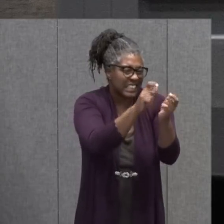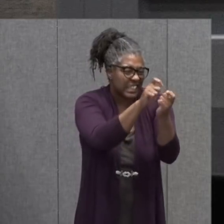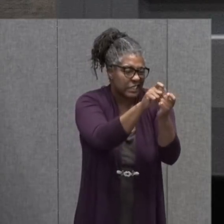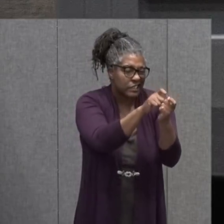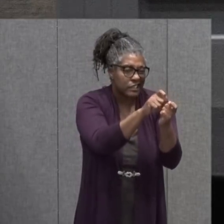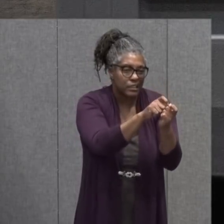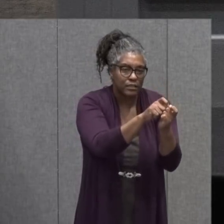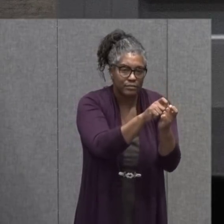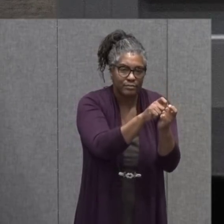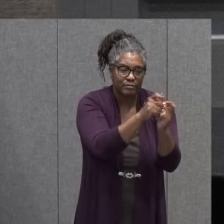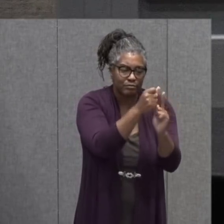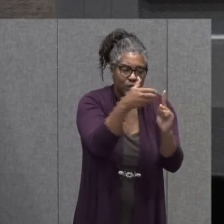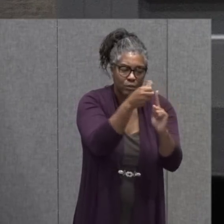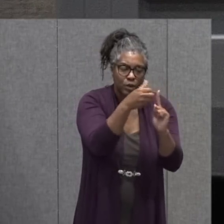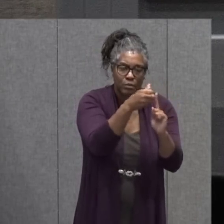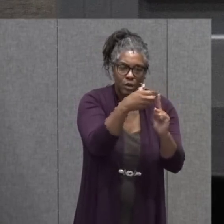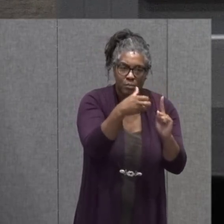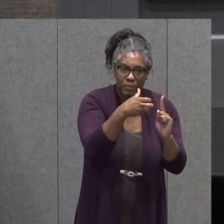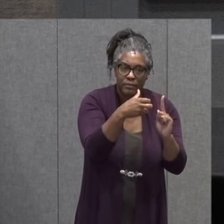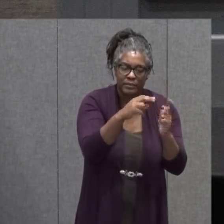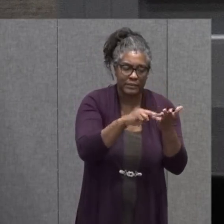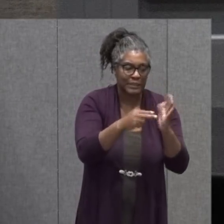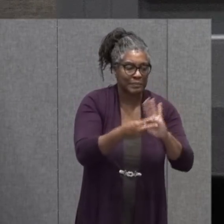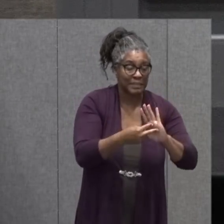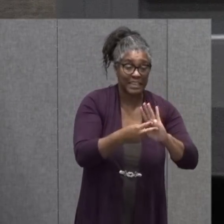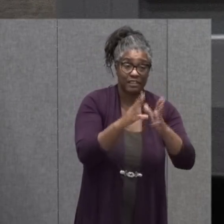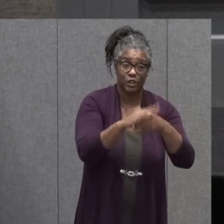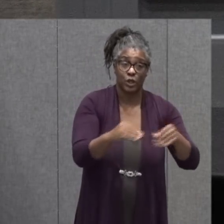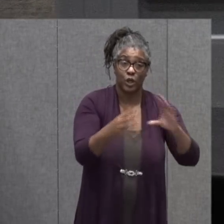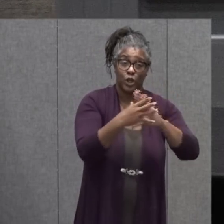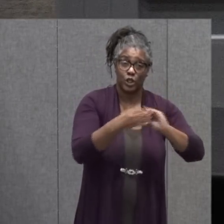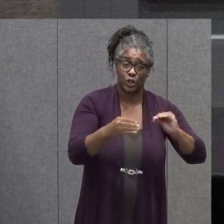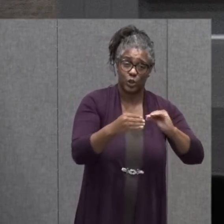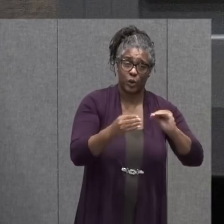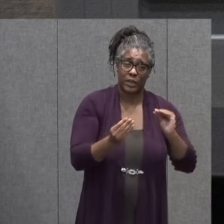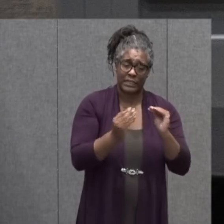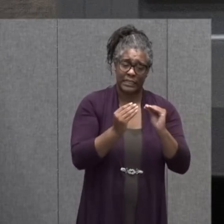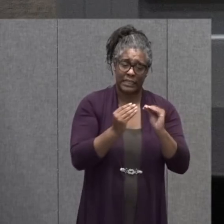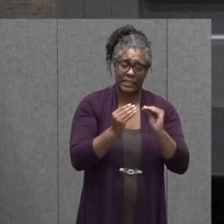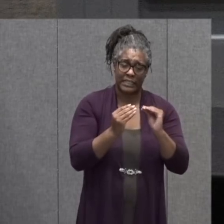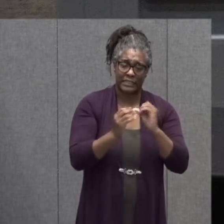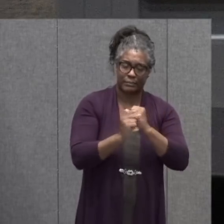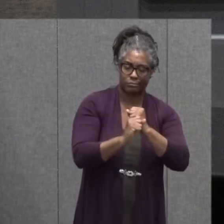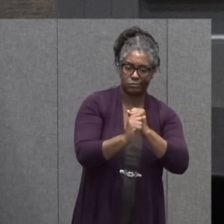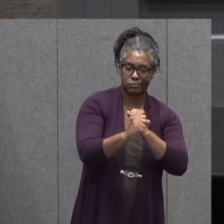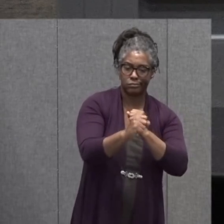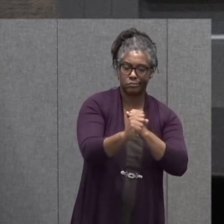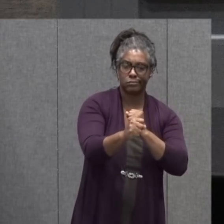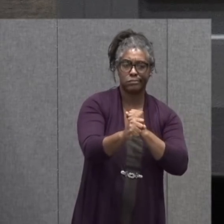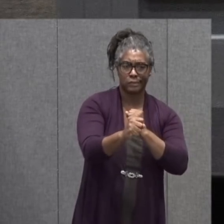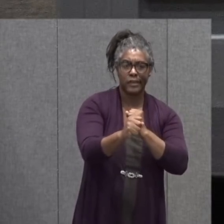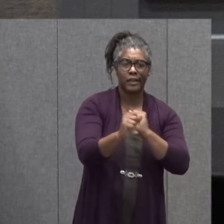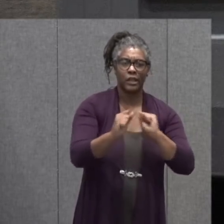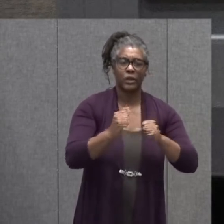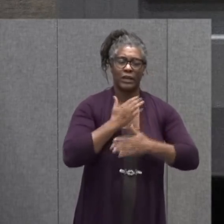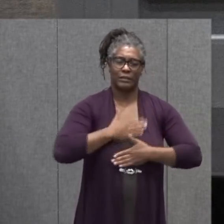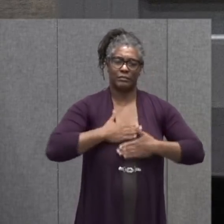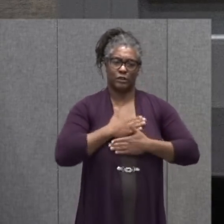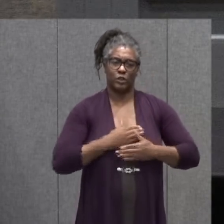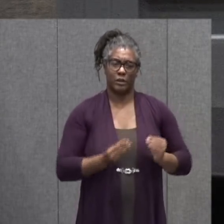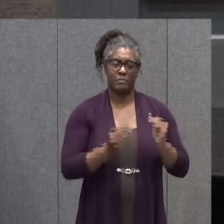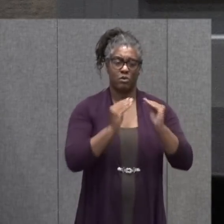that make the story longer, make it more enjoyable, and also can give us an image of what they're trying to explain to us in this